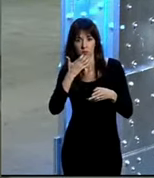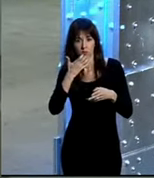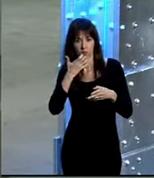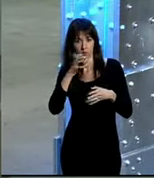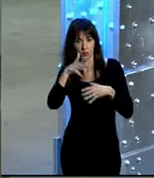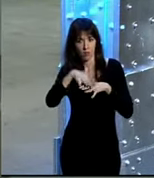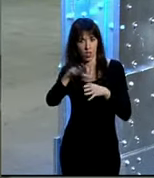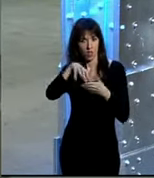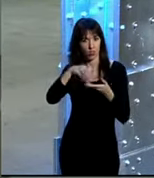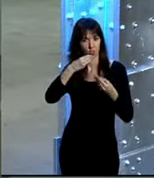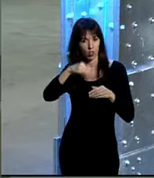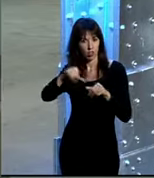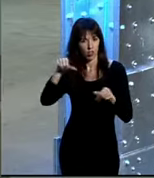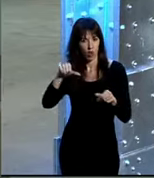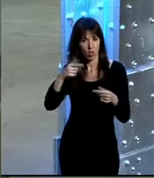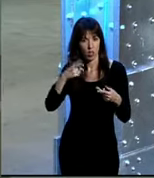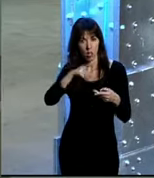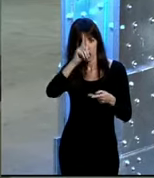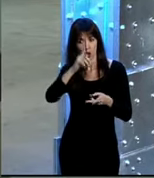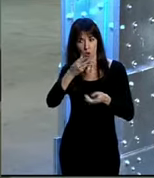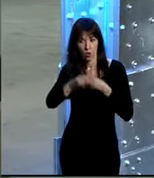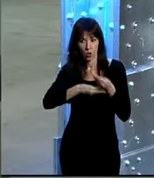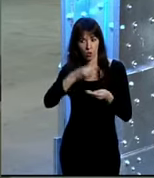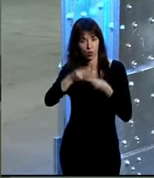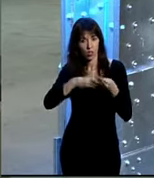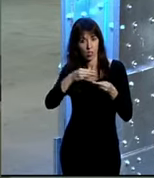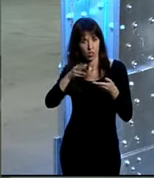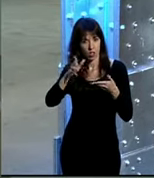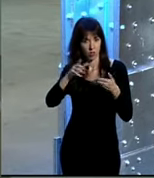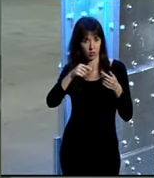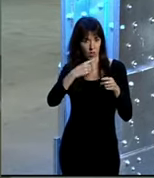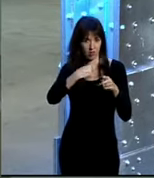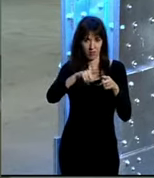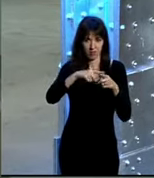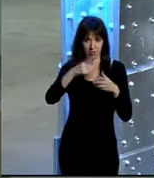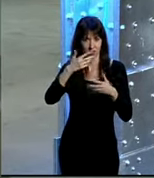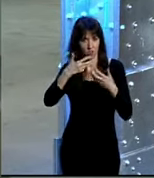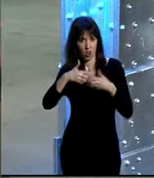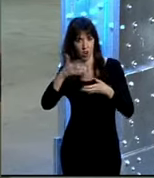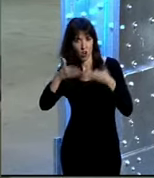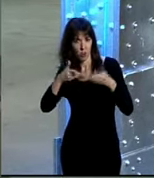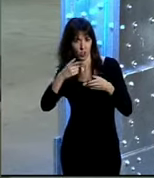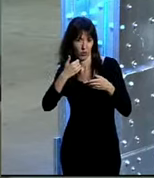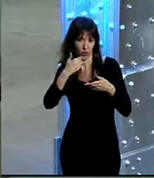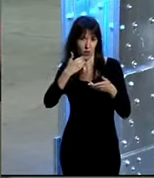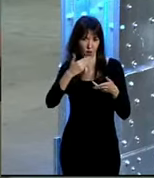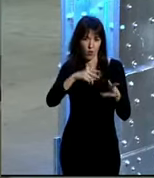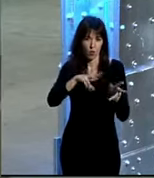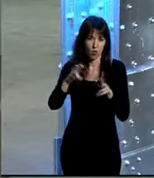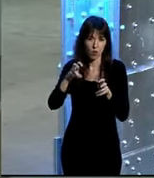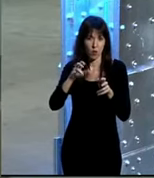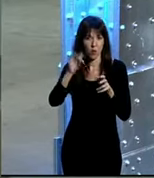integrate this at the core of the story. So we're using new